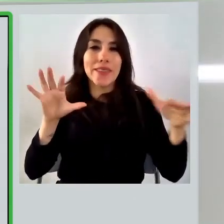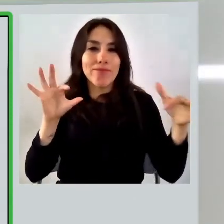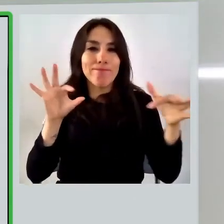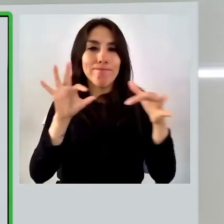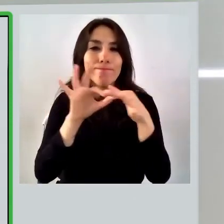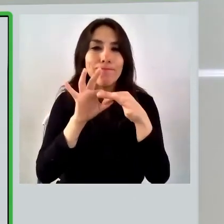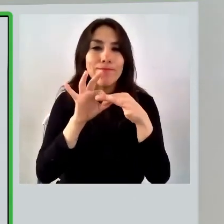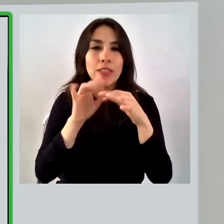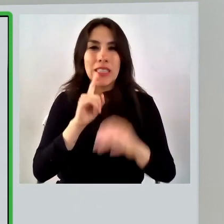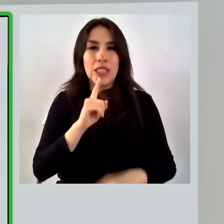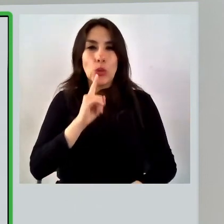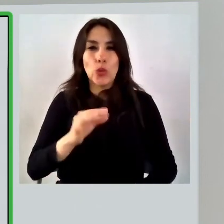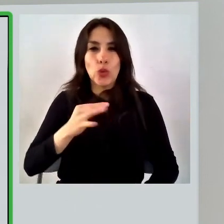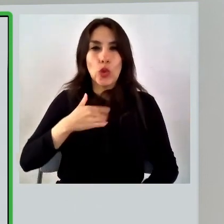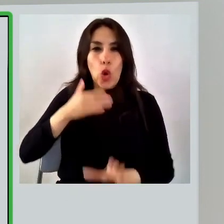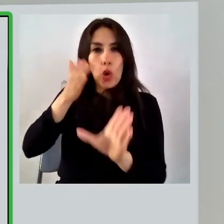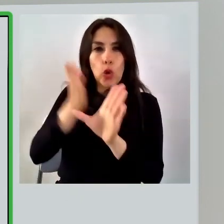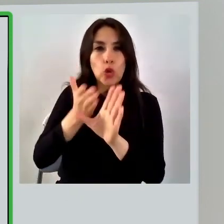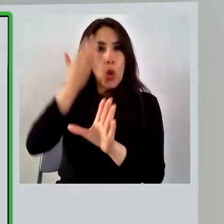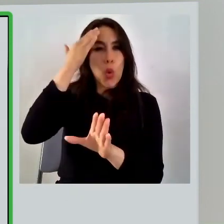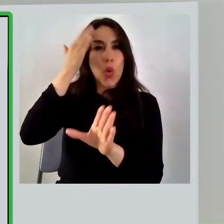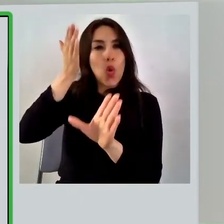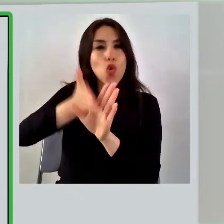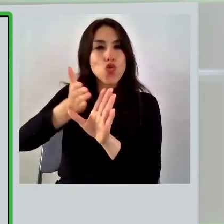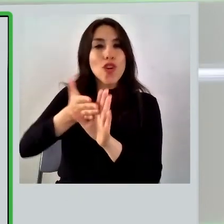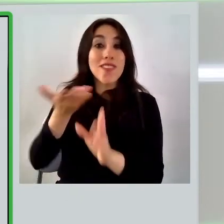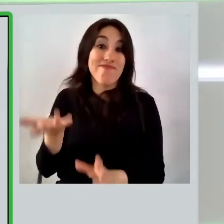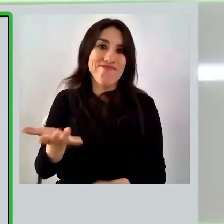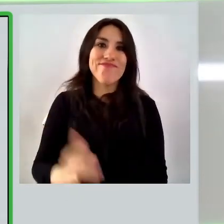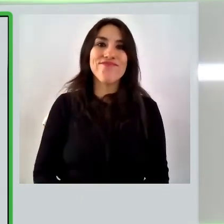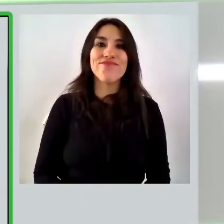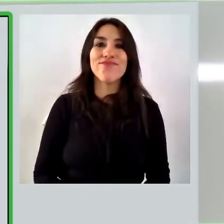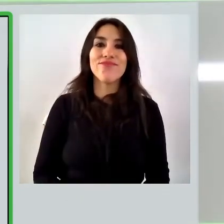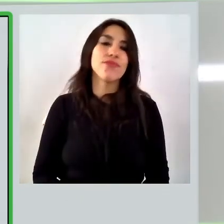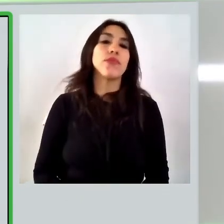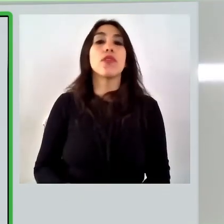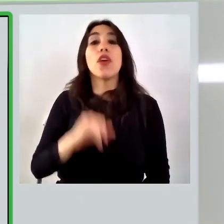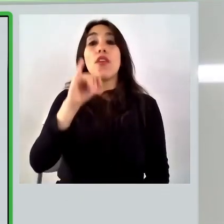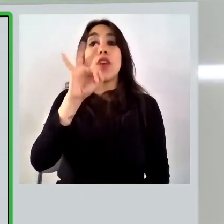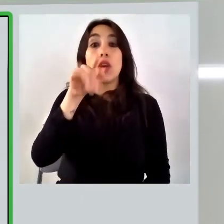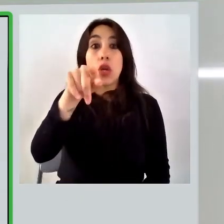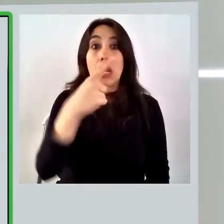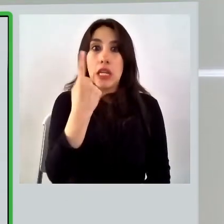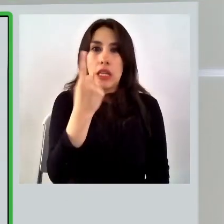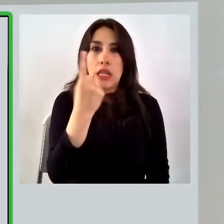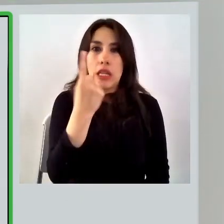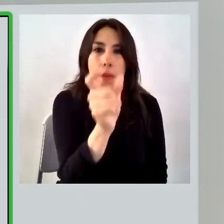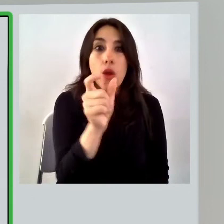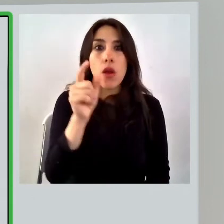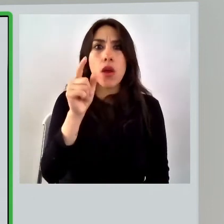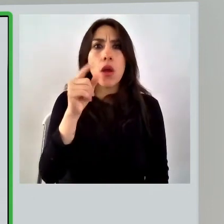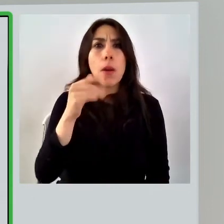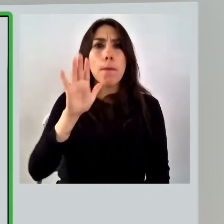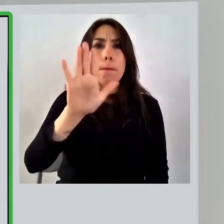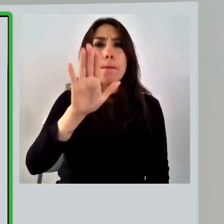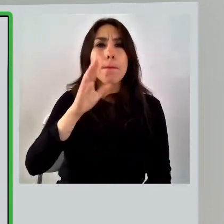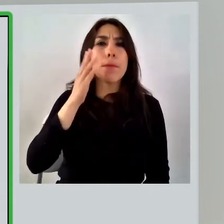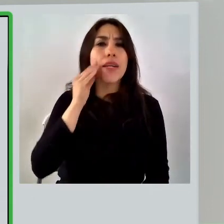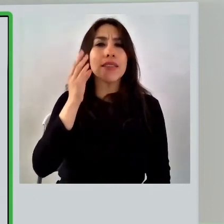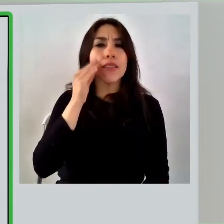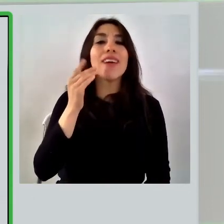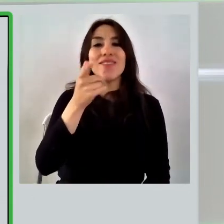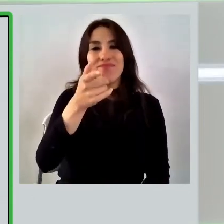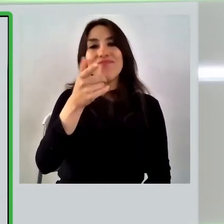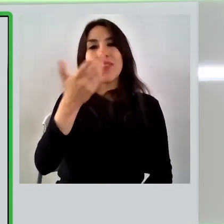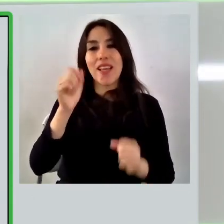when you talk about confidence, belonging, these sorts of things. And we took that sense of employee potential or